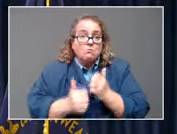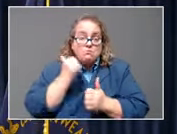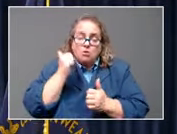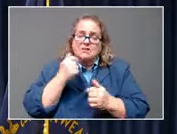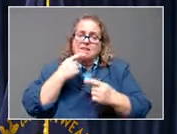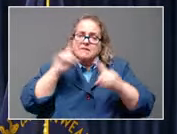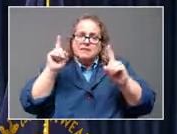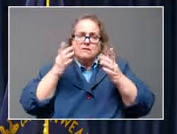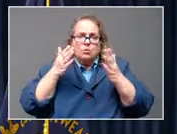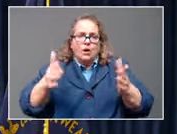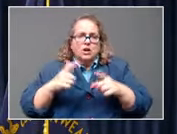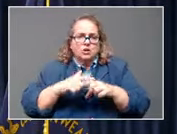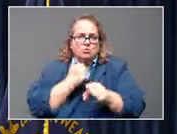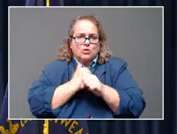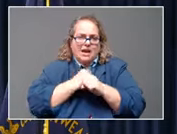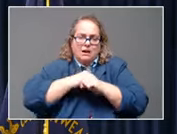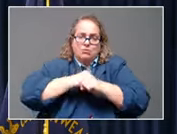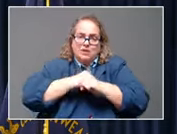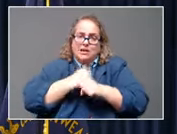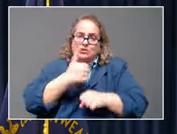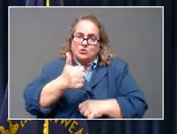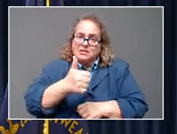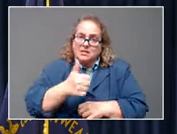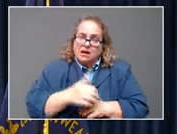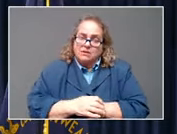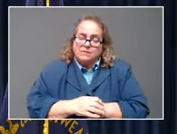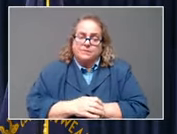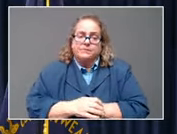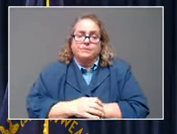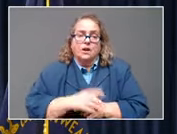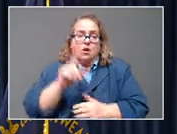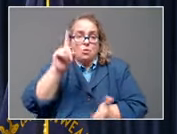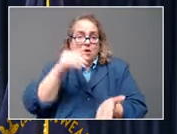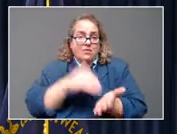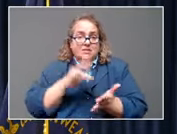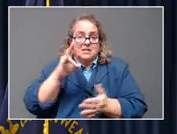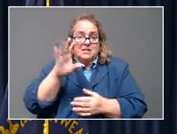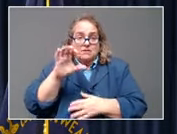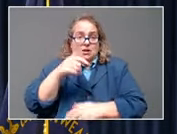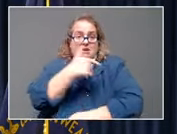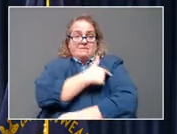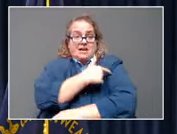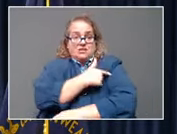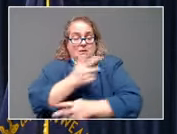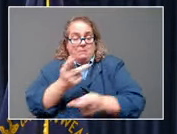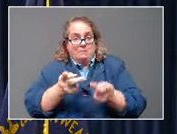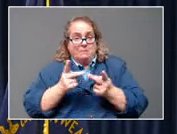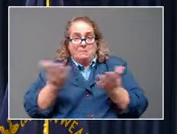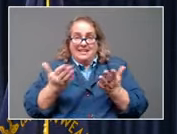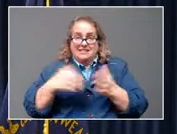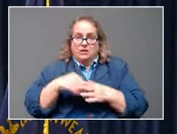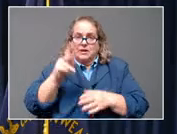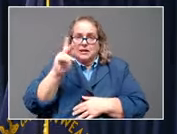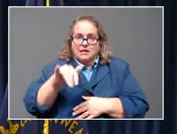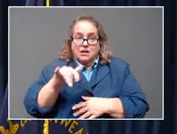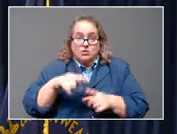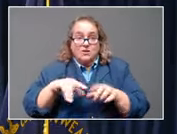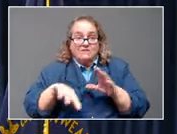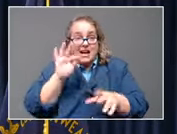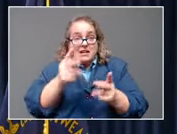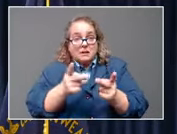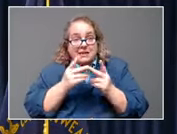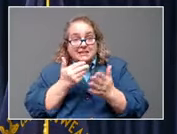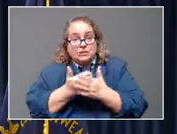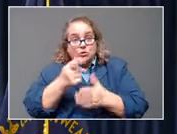ones. More than 1,700 vaccination sites are enrolled in Kentucky. To find a location near you, go to